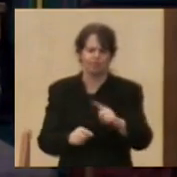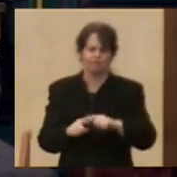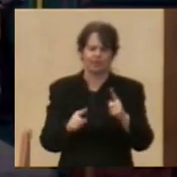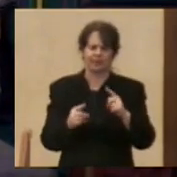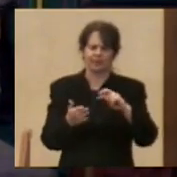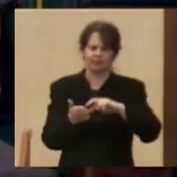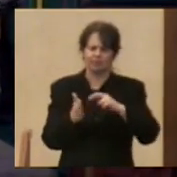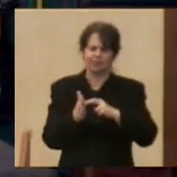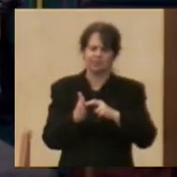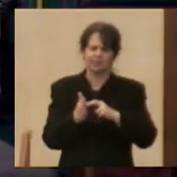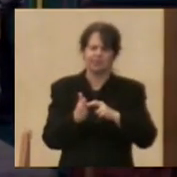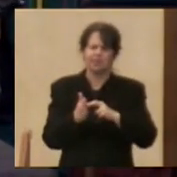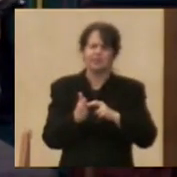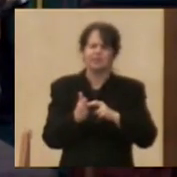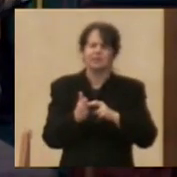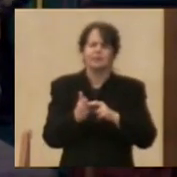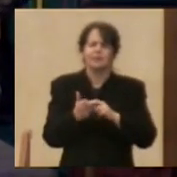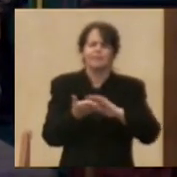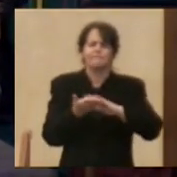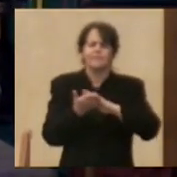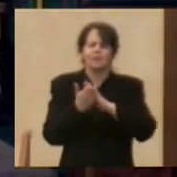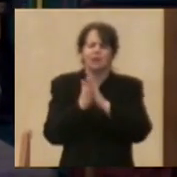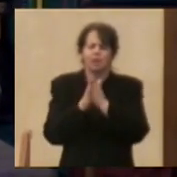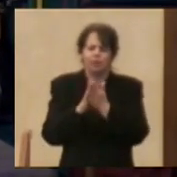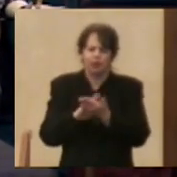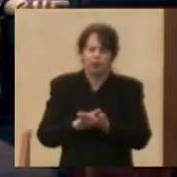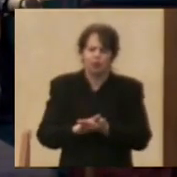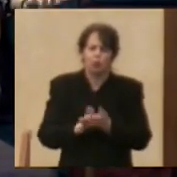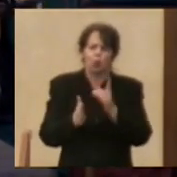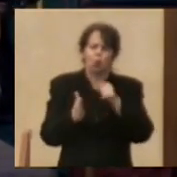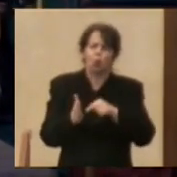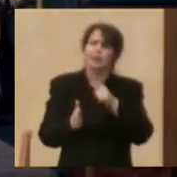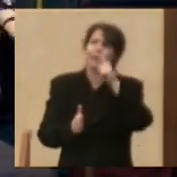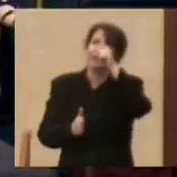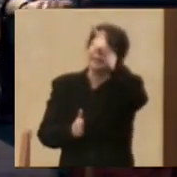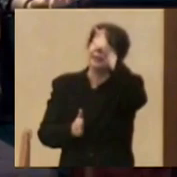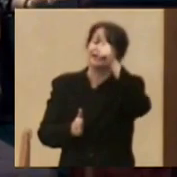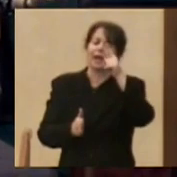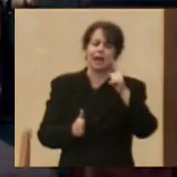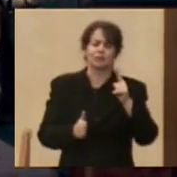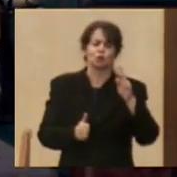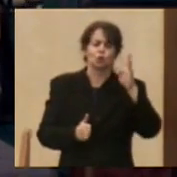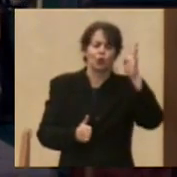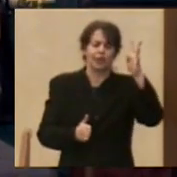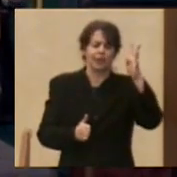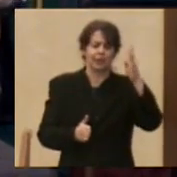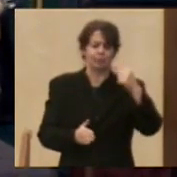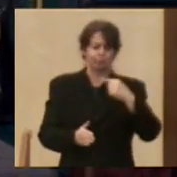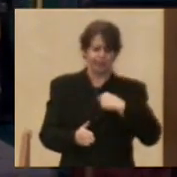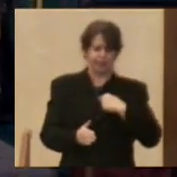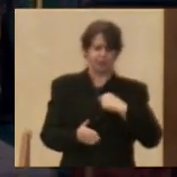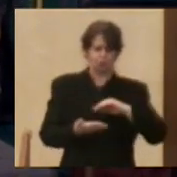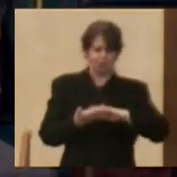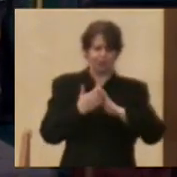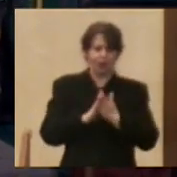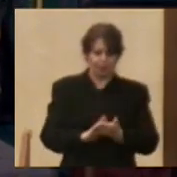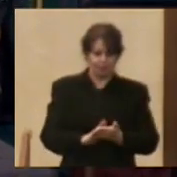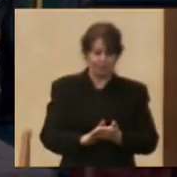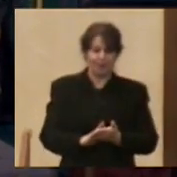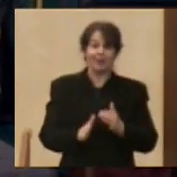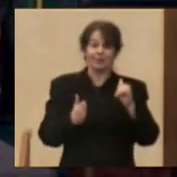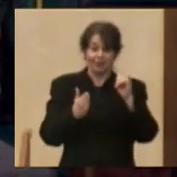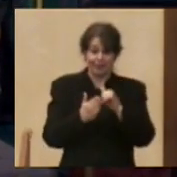into wholeness, being what God has created you to be. That's the kind of